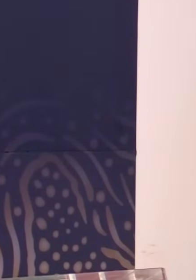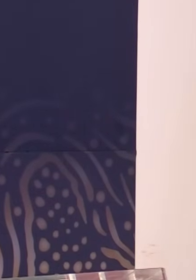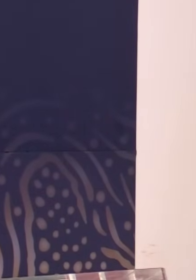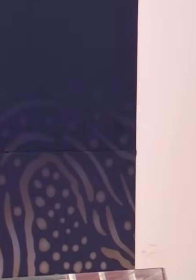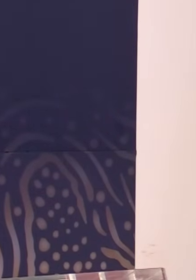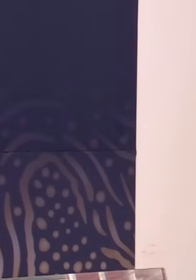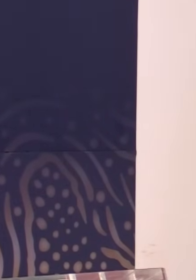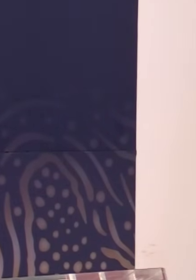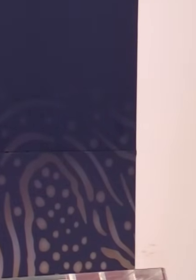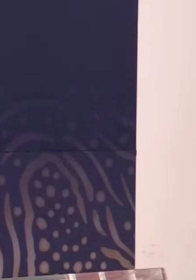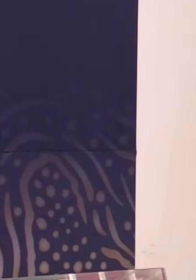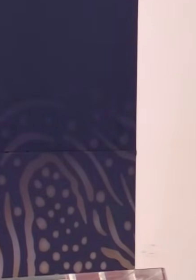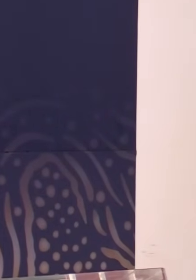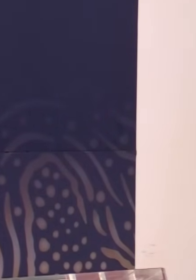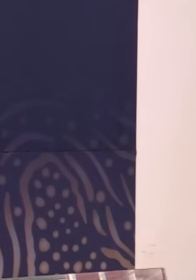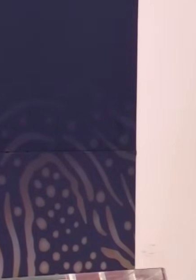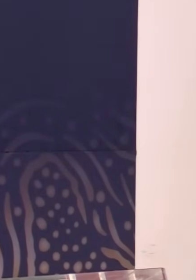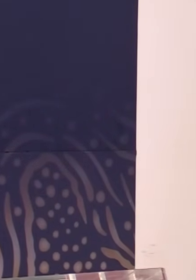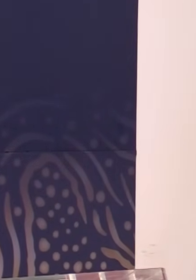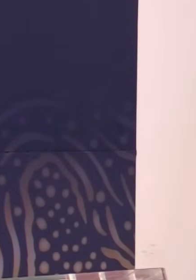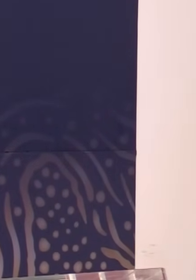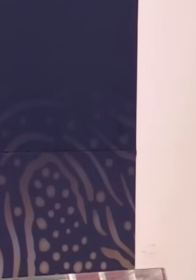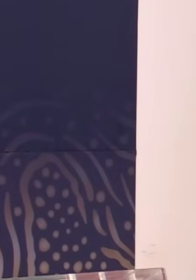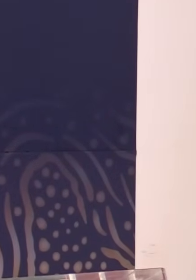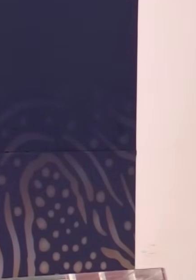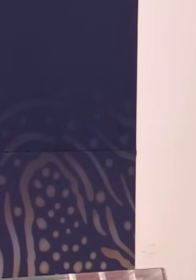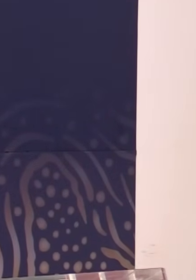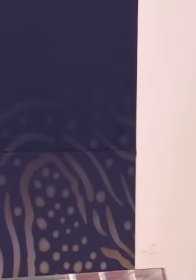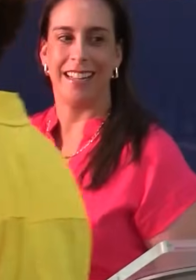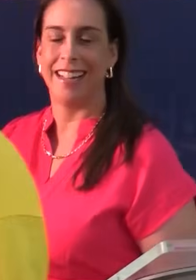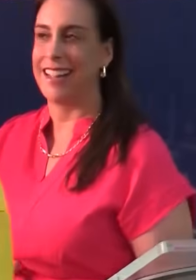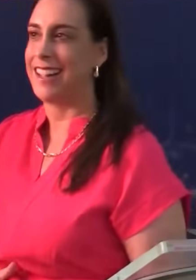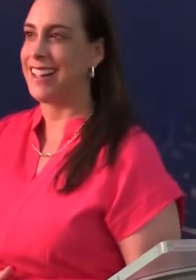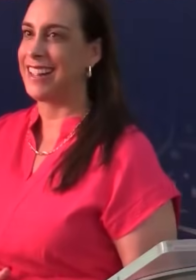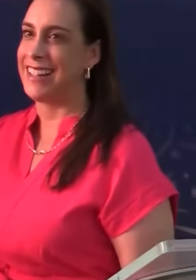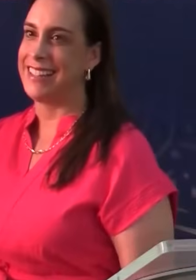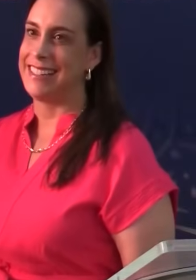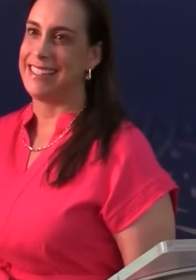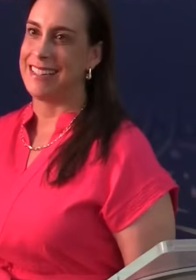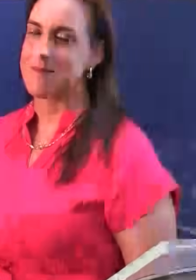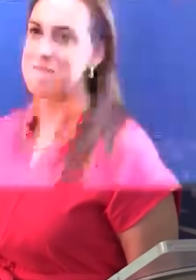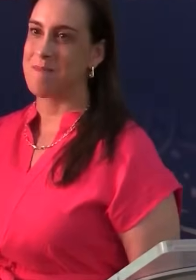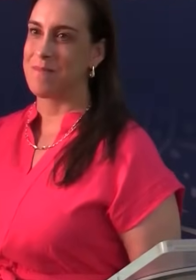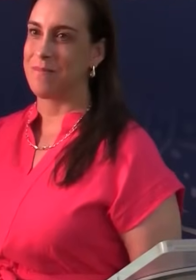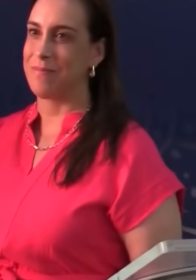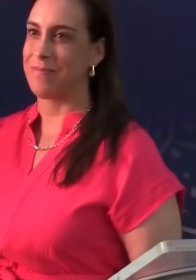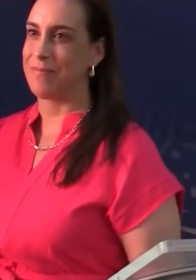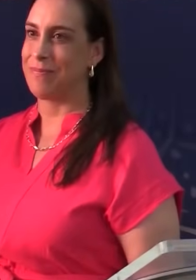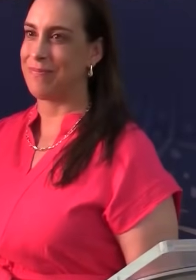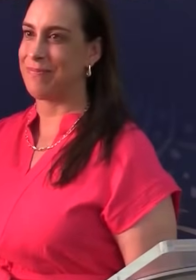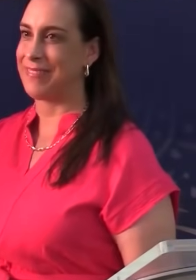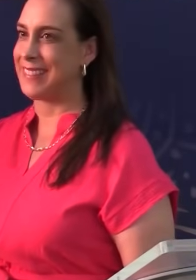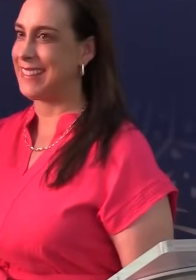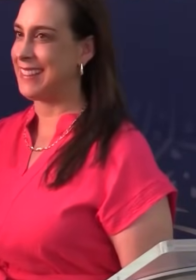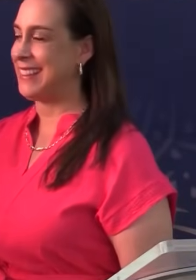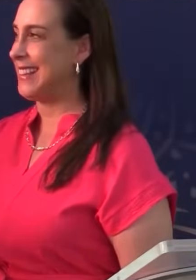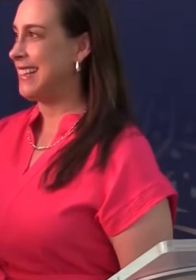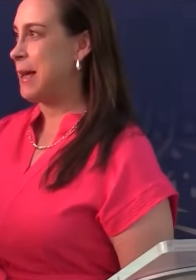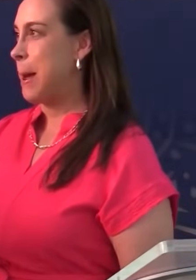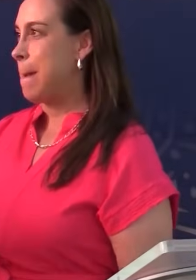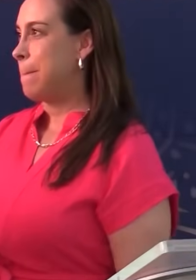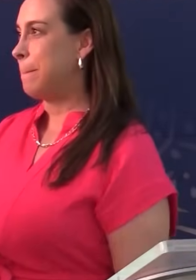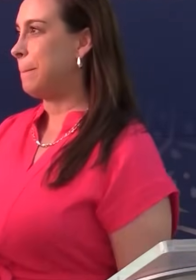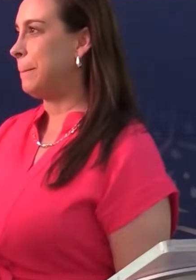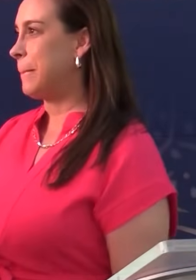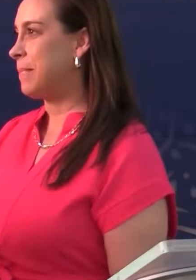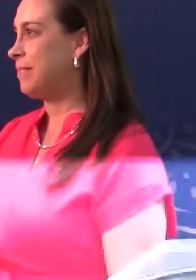serve as a global stage for athletic excellence and international collaboration. The Barbados Tourism Marketing Inc. is the title sponsor yet again,